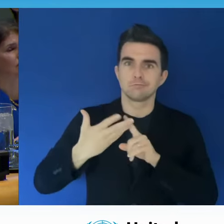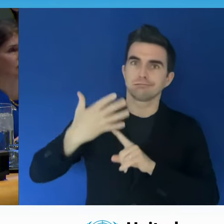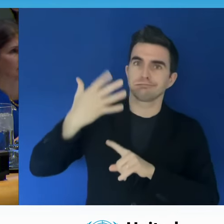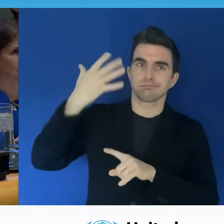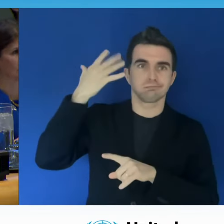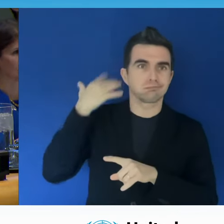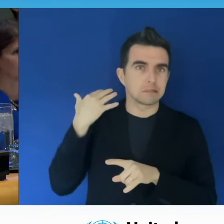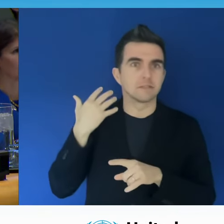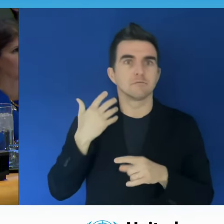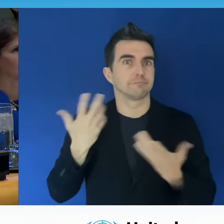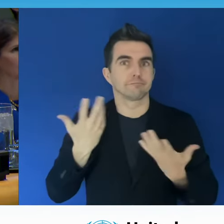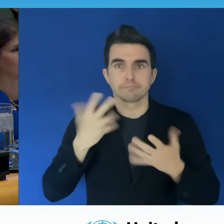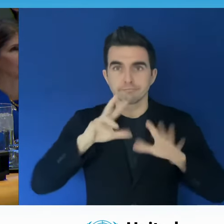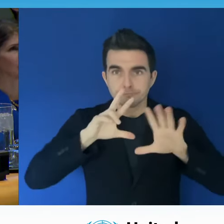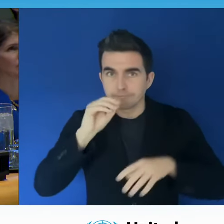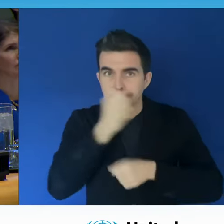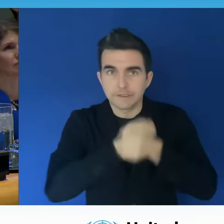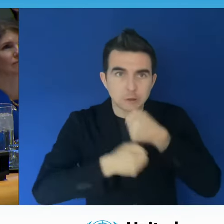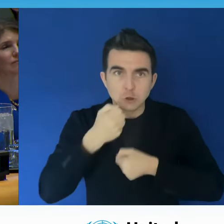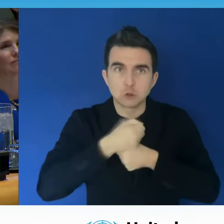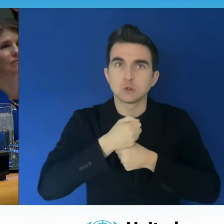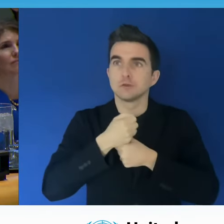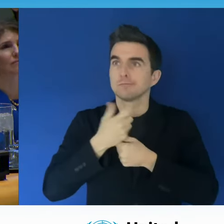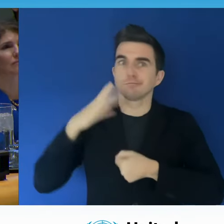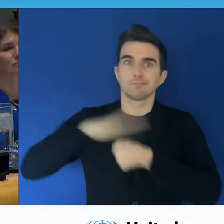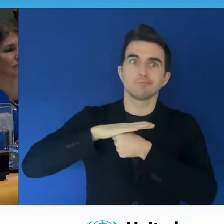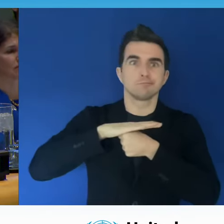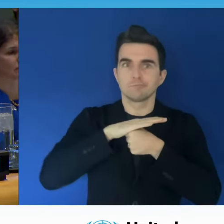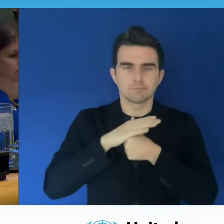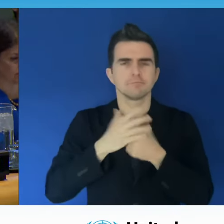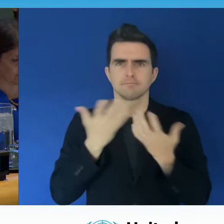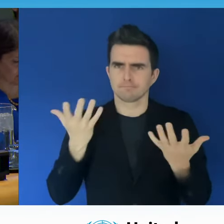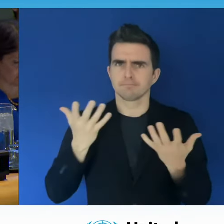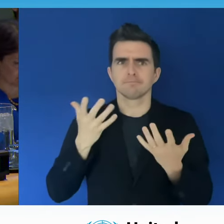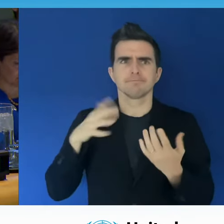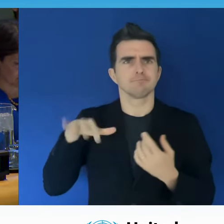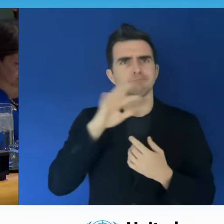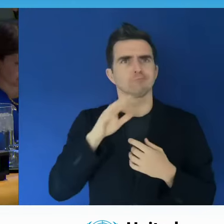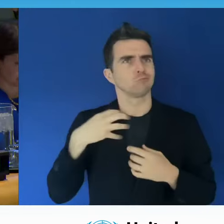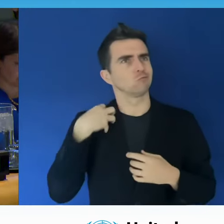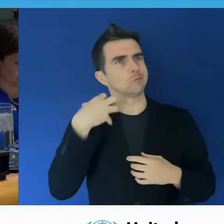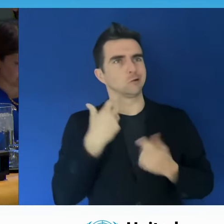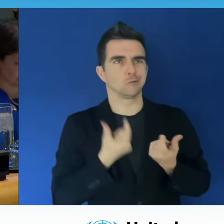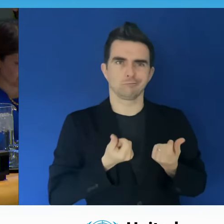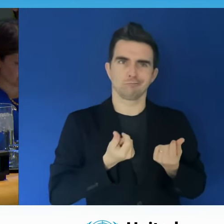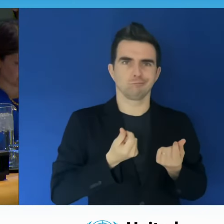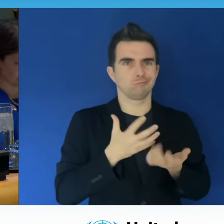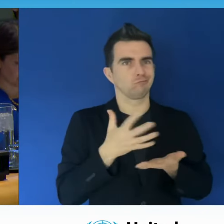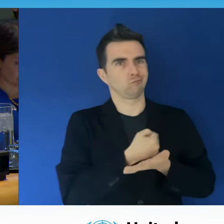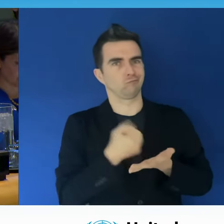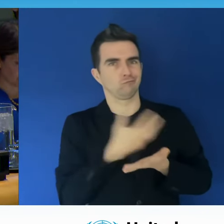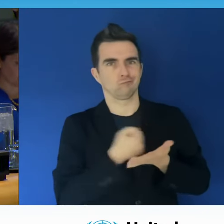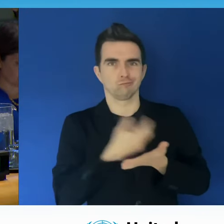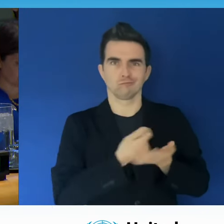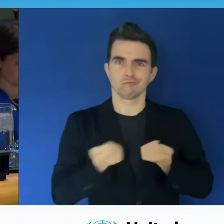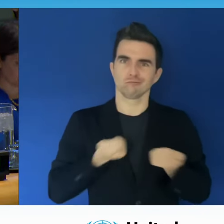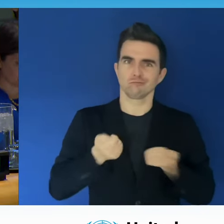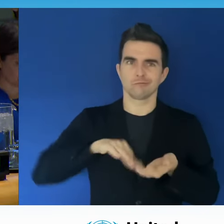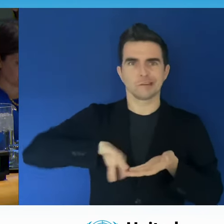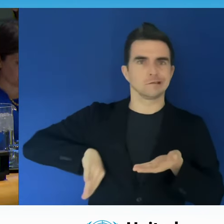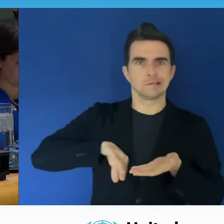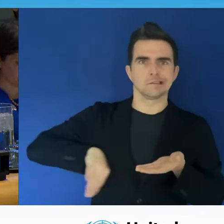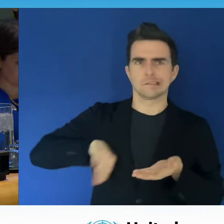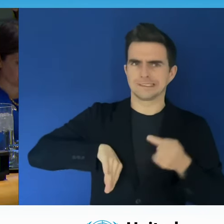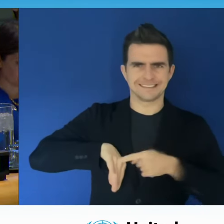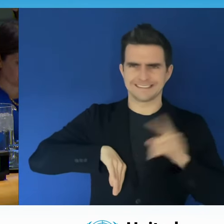and serve its needs. This is a matter of justice. Dear friends, I urge all member states